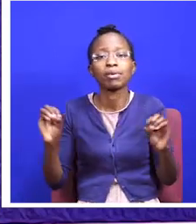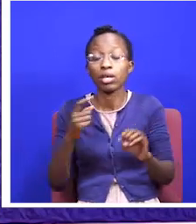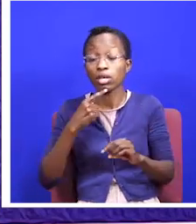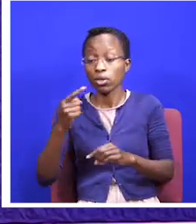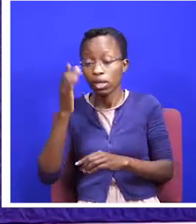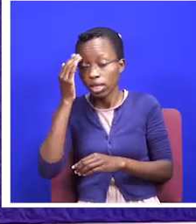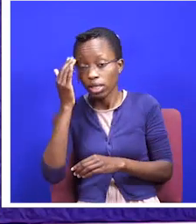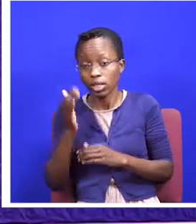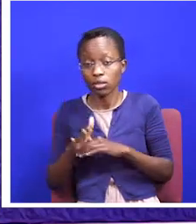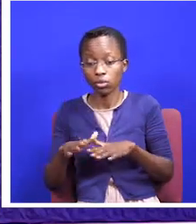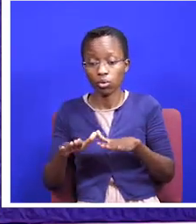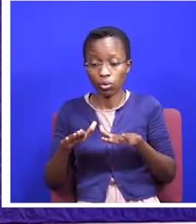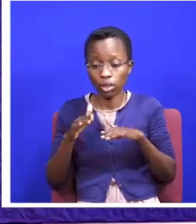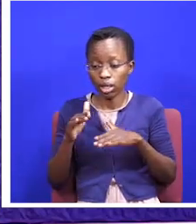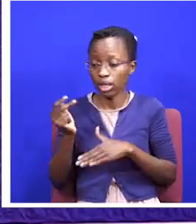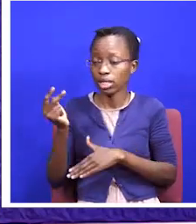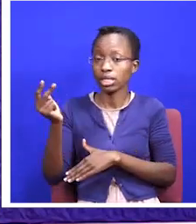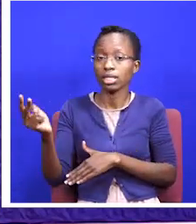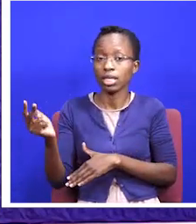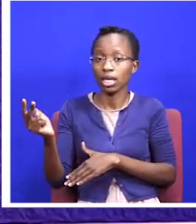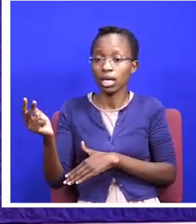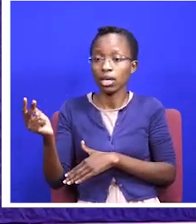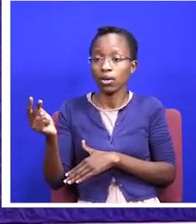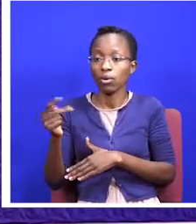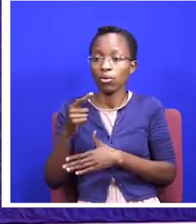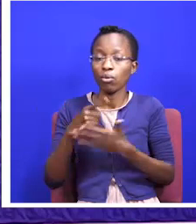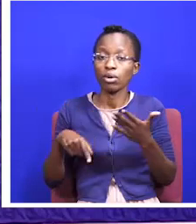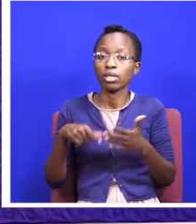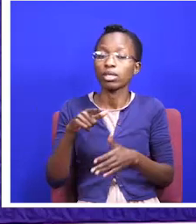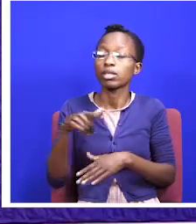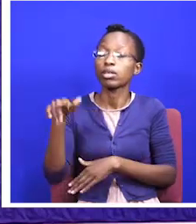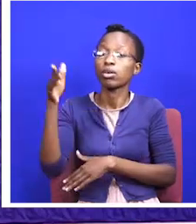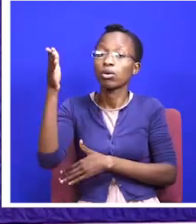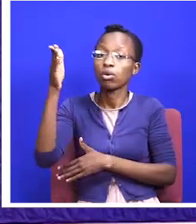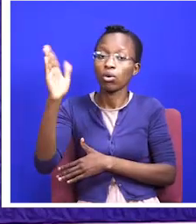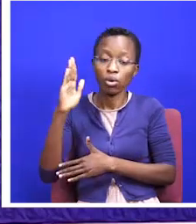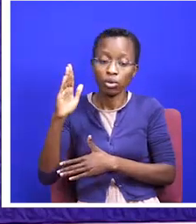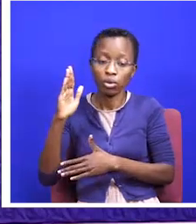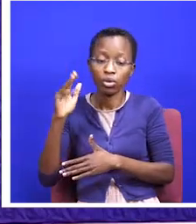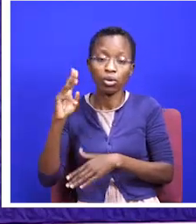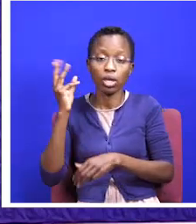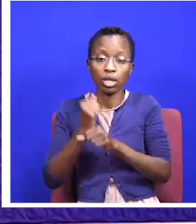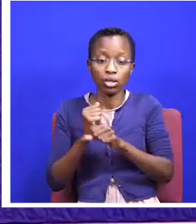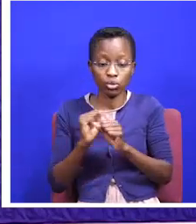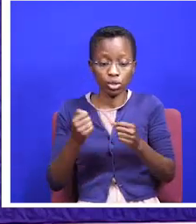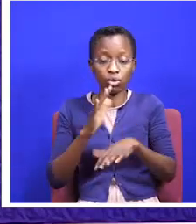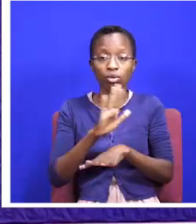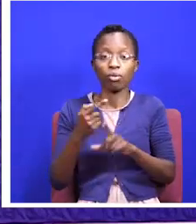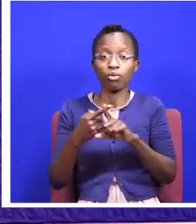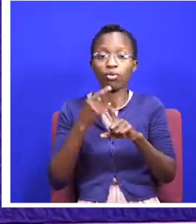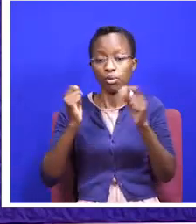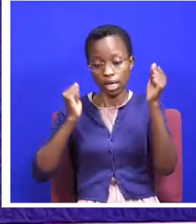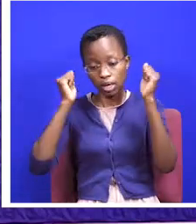fear. He told them to wait and to watch and see what God would do to